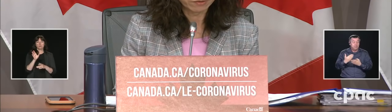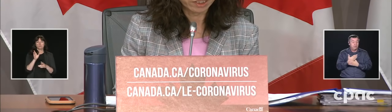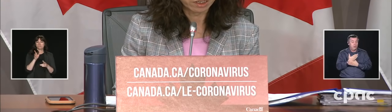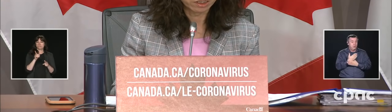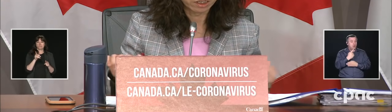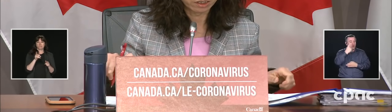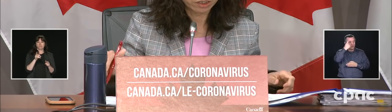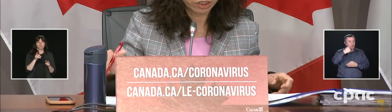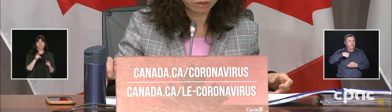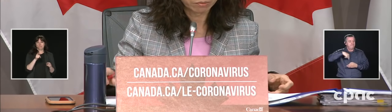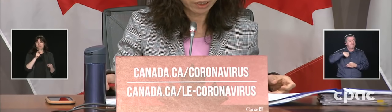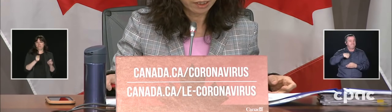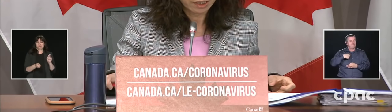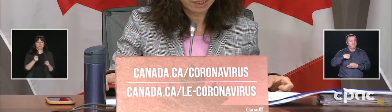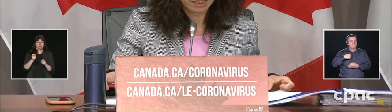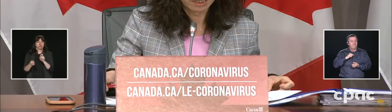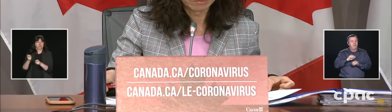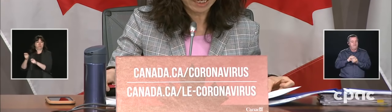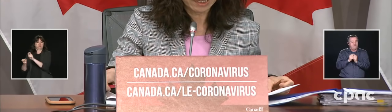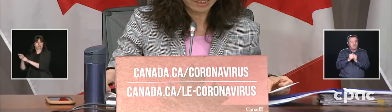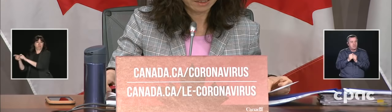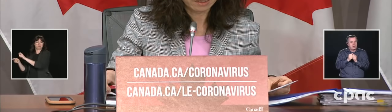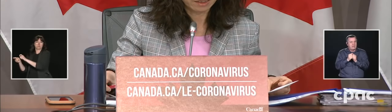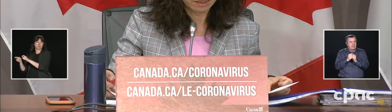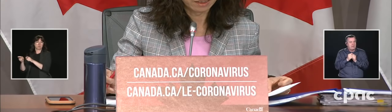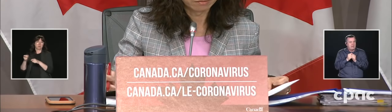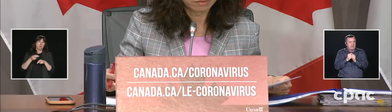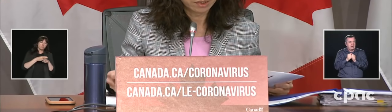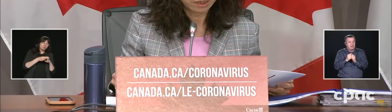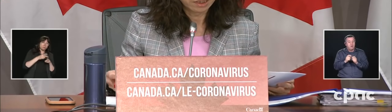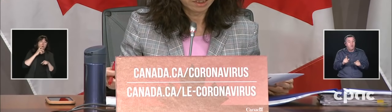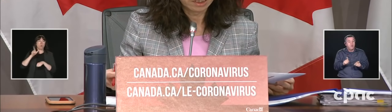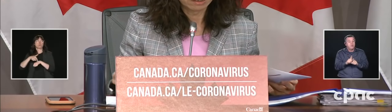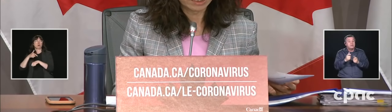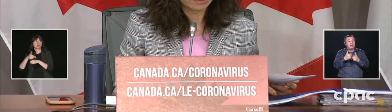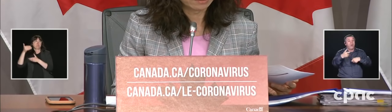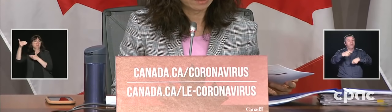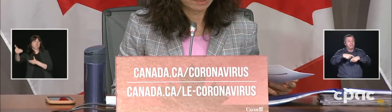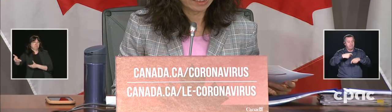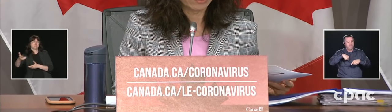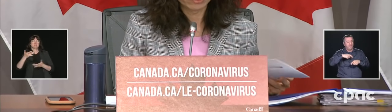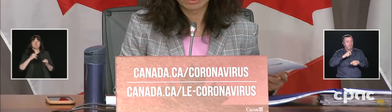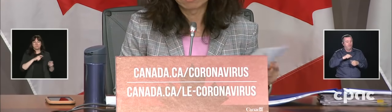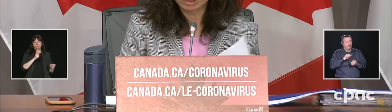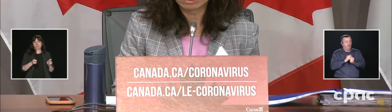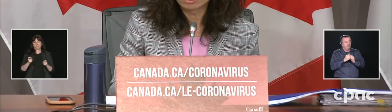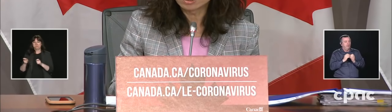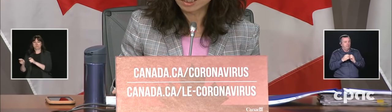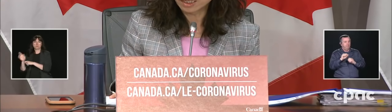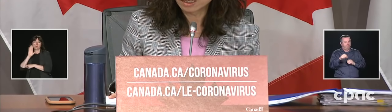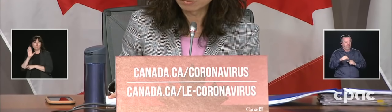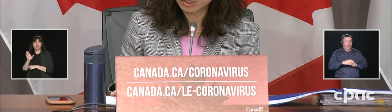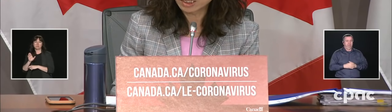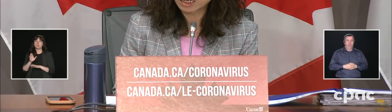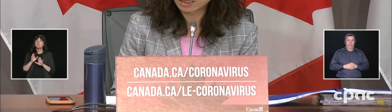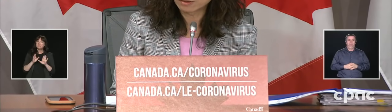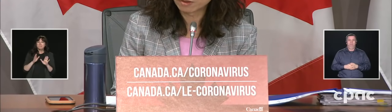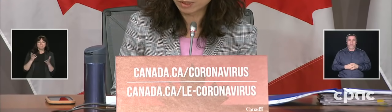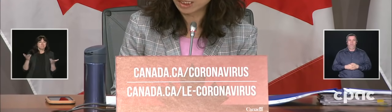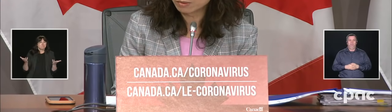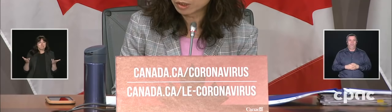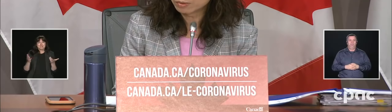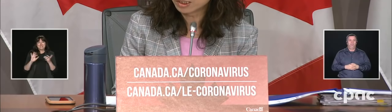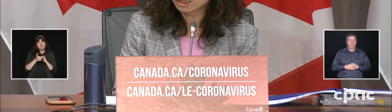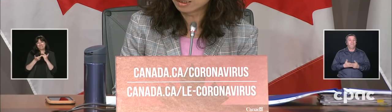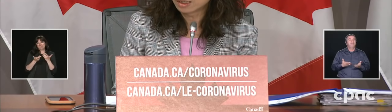well, even on the longer term. But I think this is the nature of models. But I think